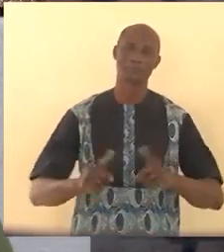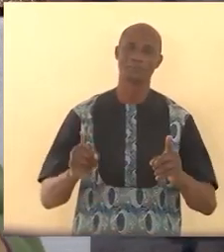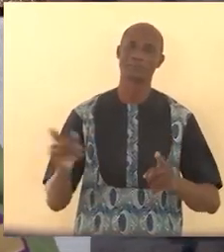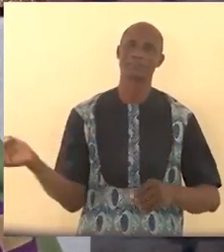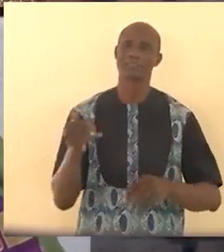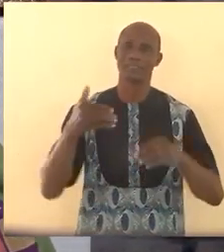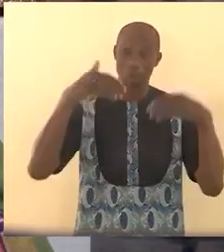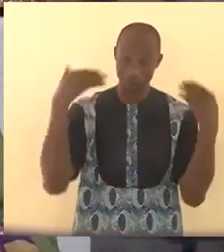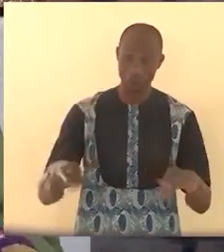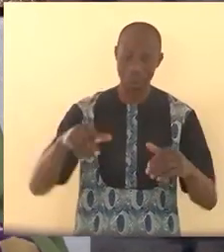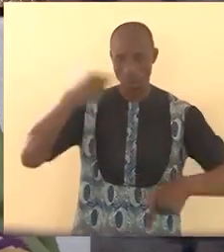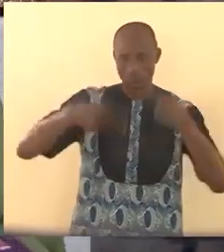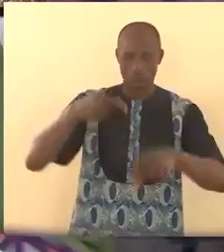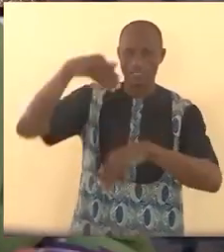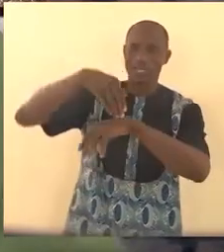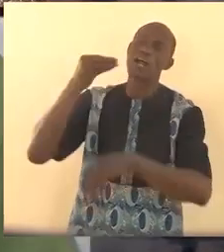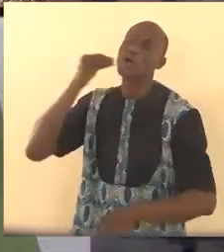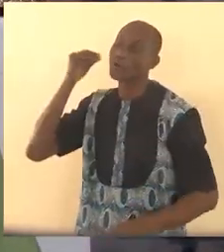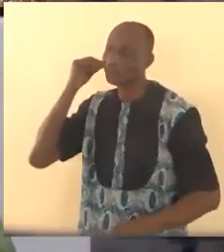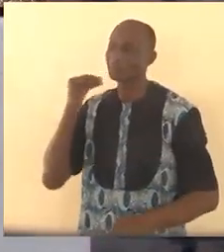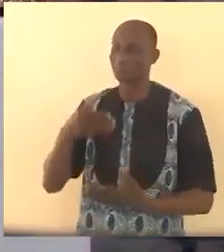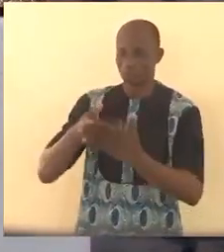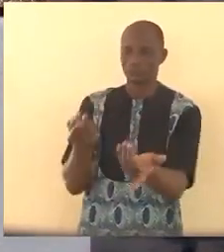Meanwhile, they have just finished quarreling at home before they came for this.